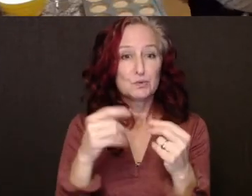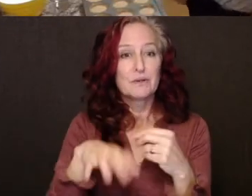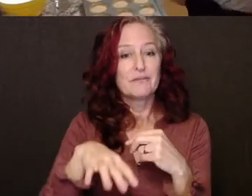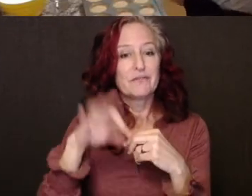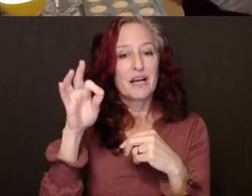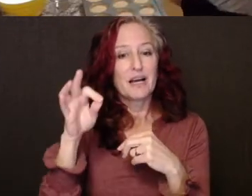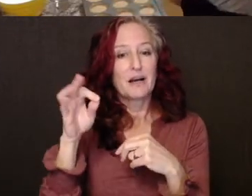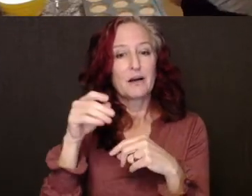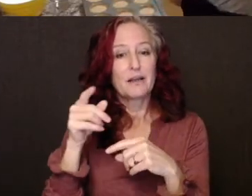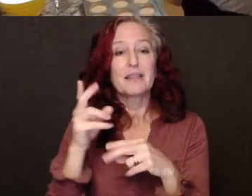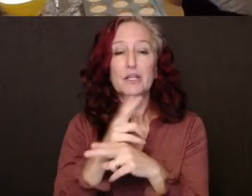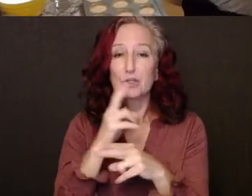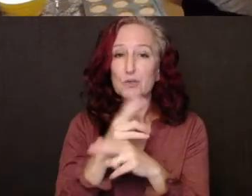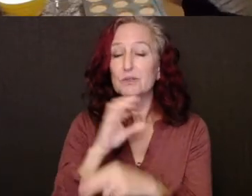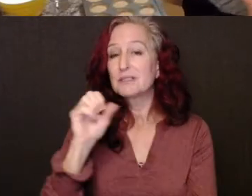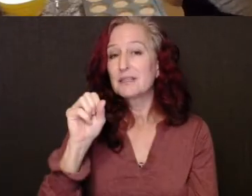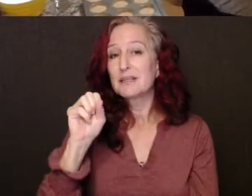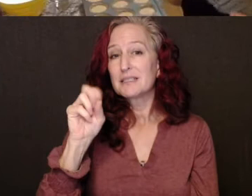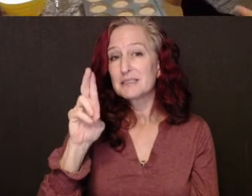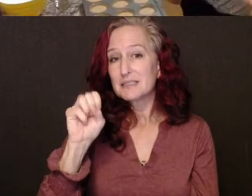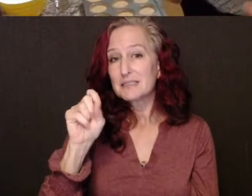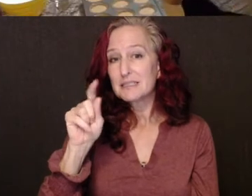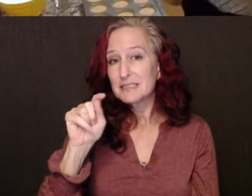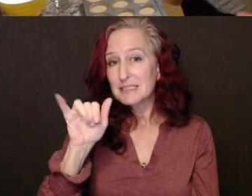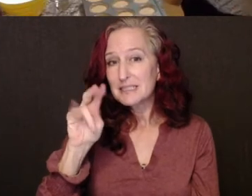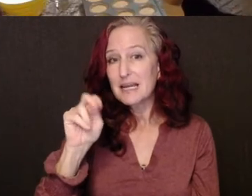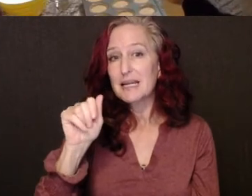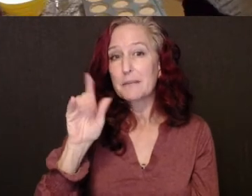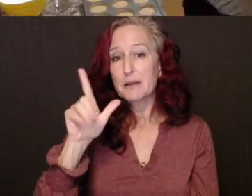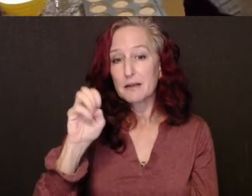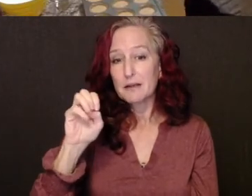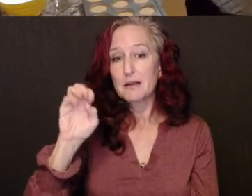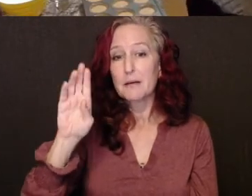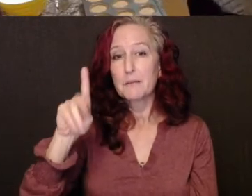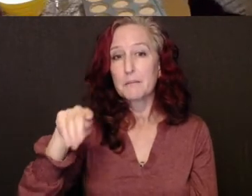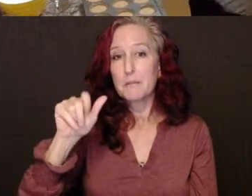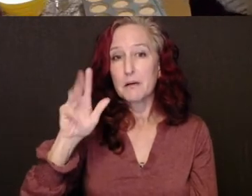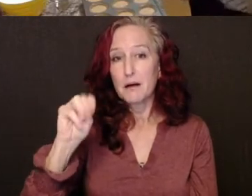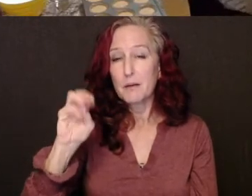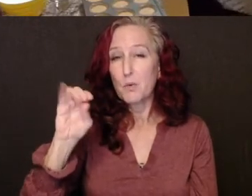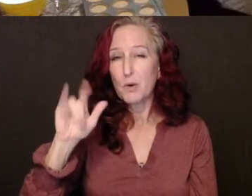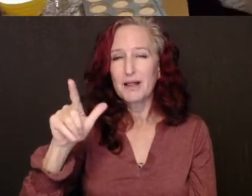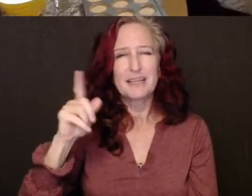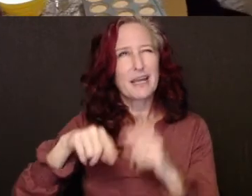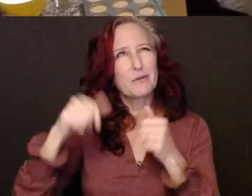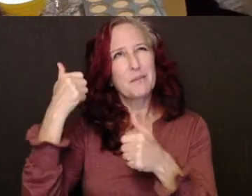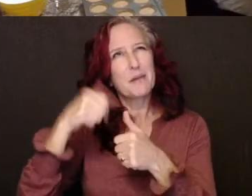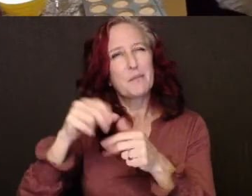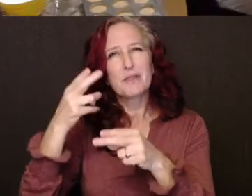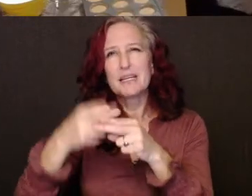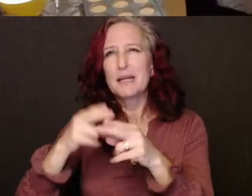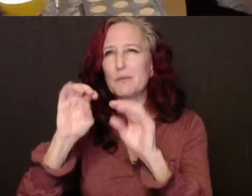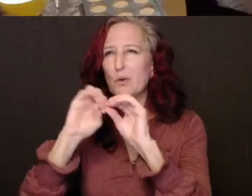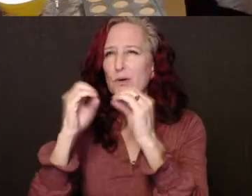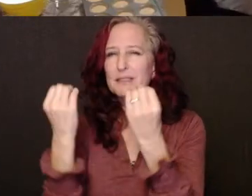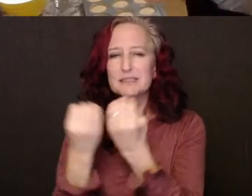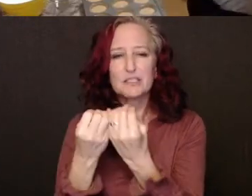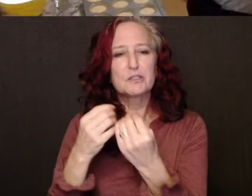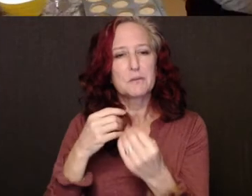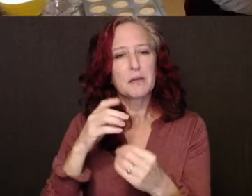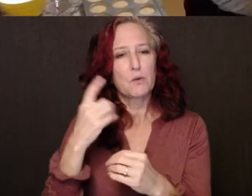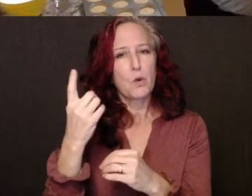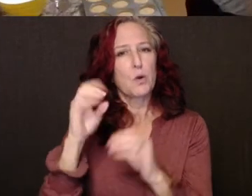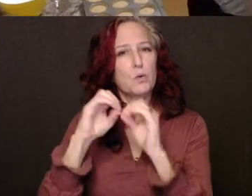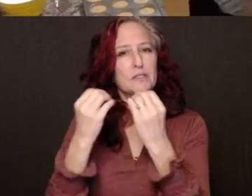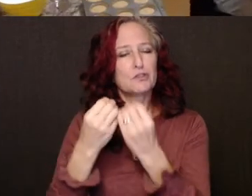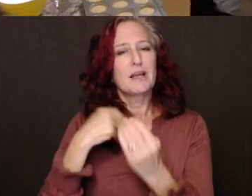that's something that I did a bit of research because I didn't want to contribute to that, to the palm oil destruction of